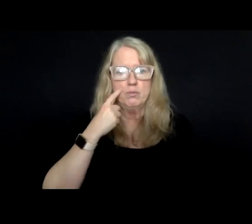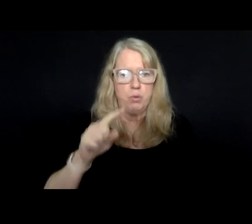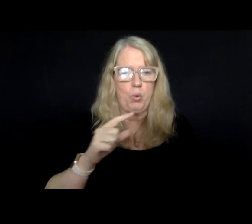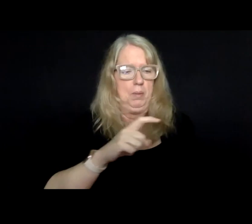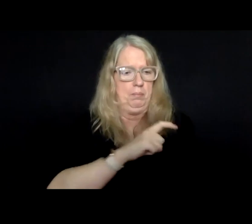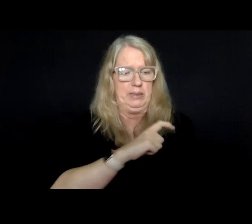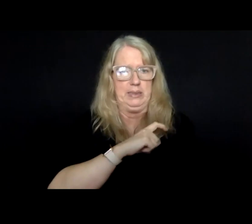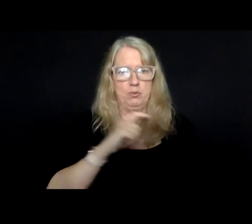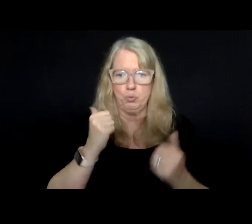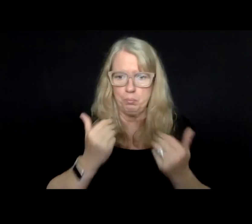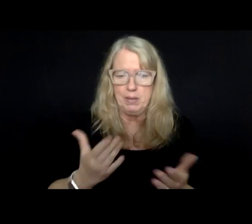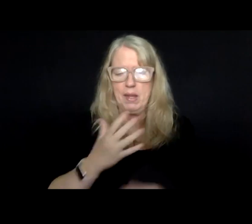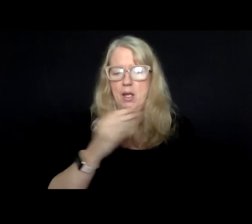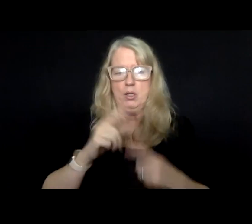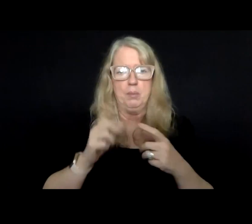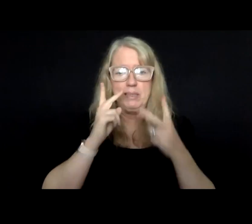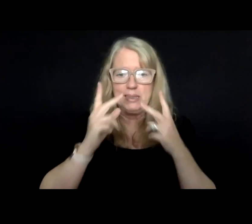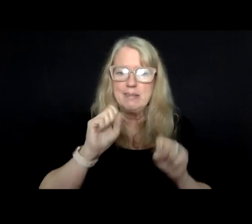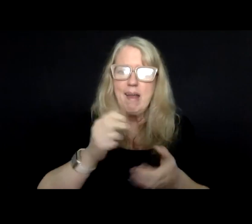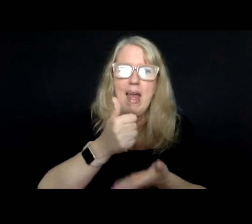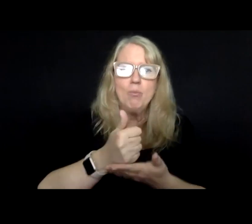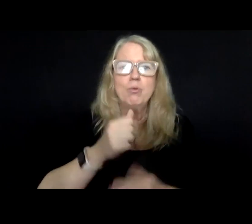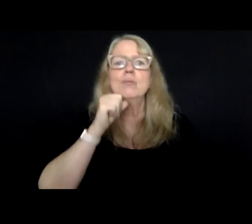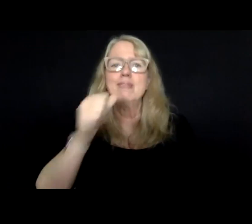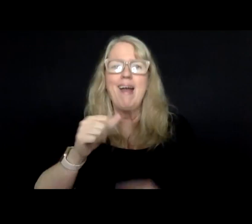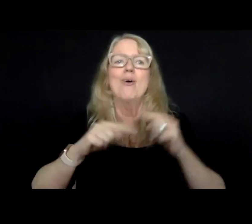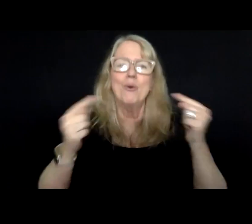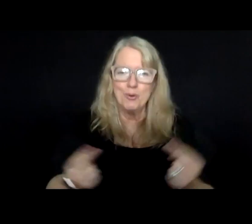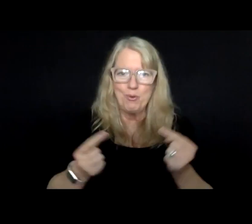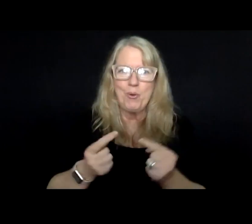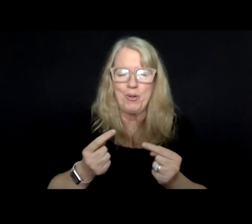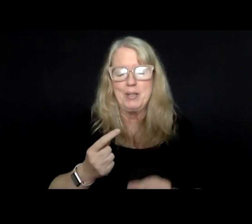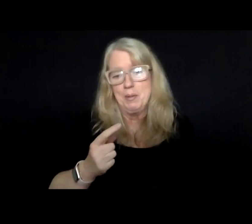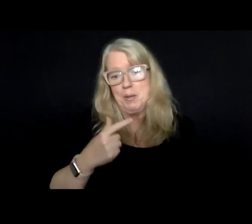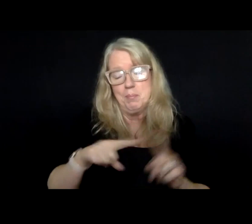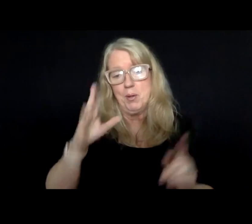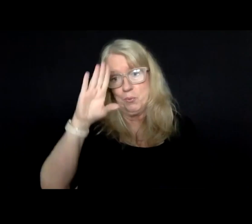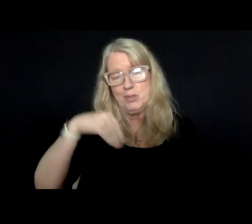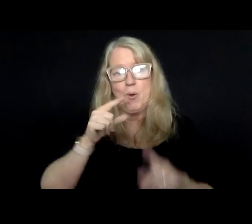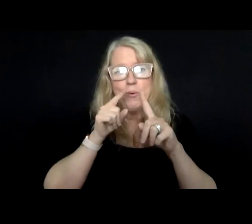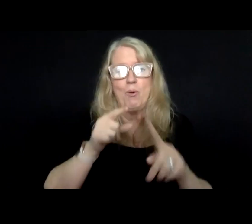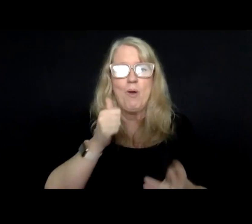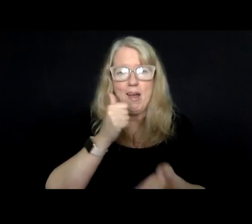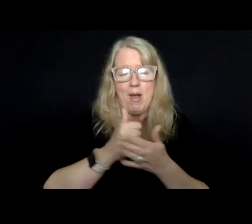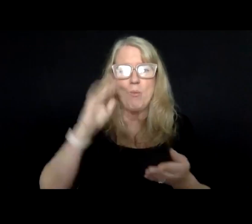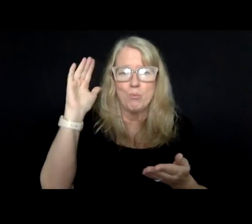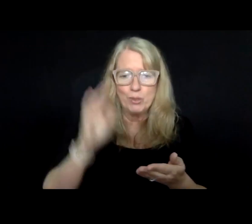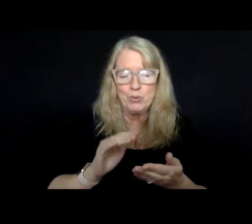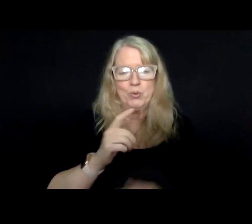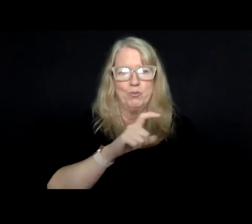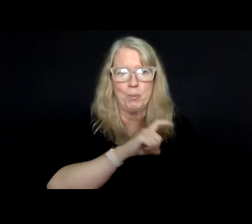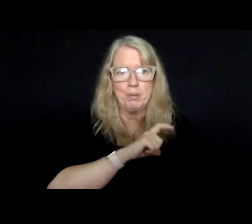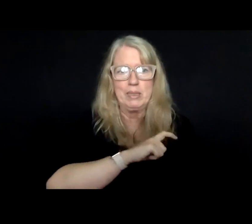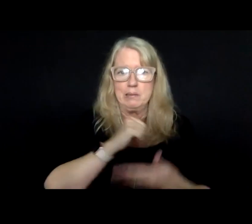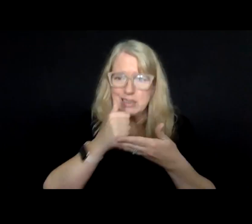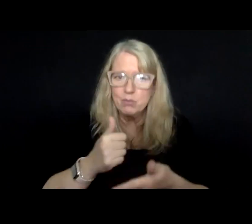on scene and to be seen as helpful and not hurtful. Though we actually know the goal is to reduce police